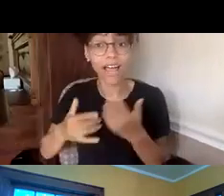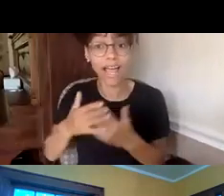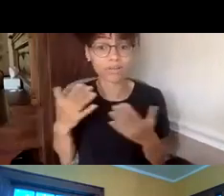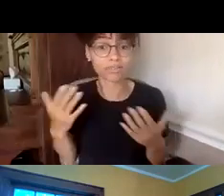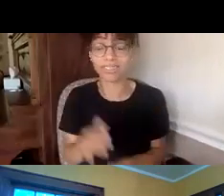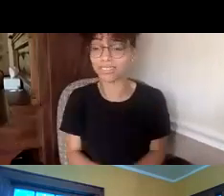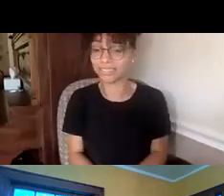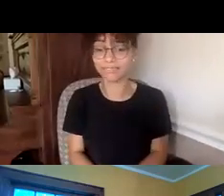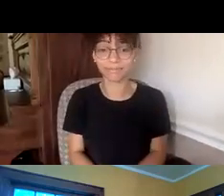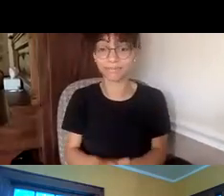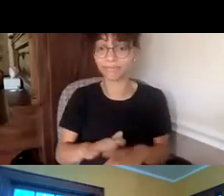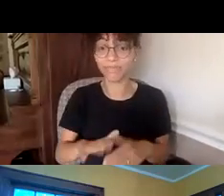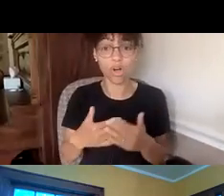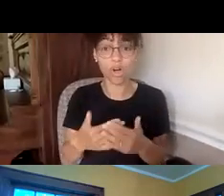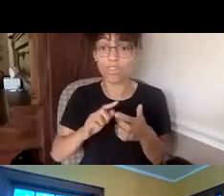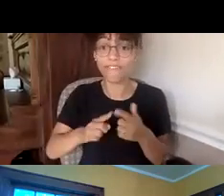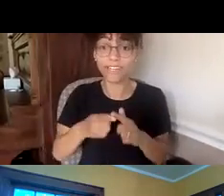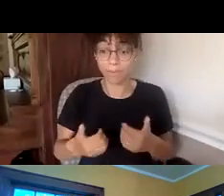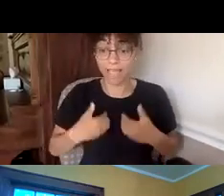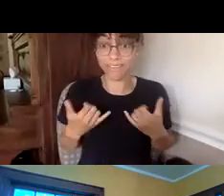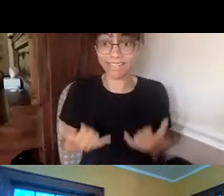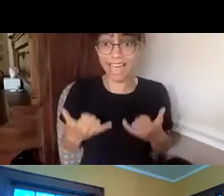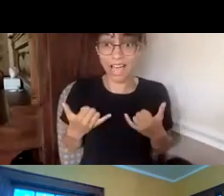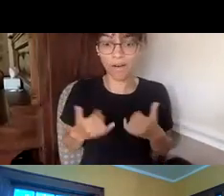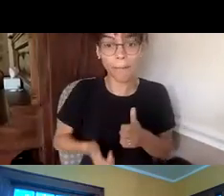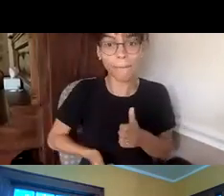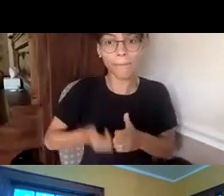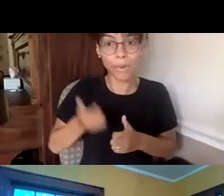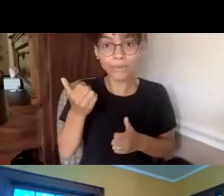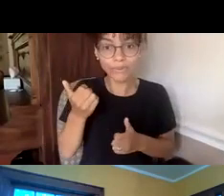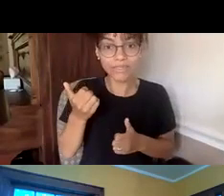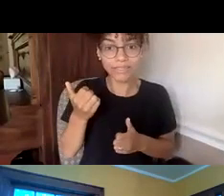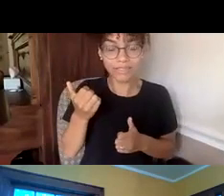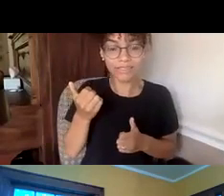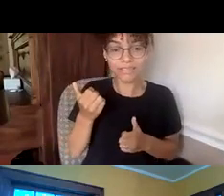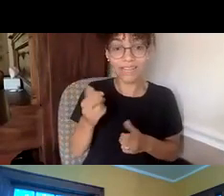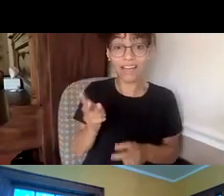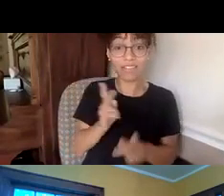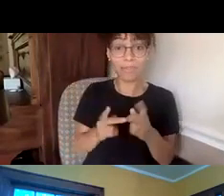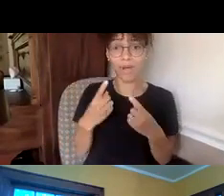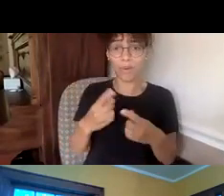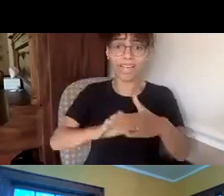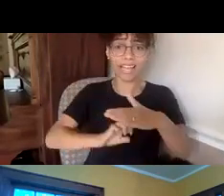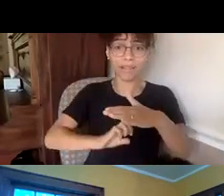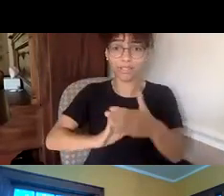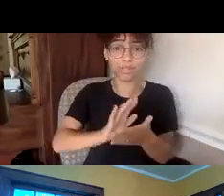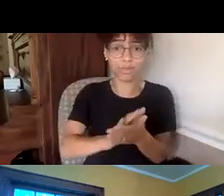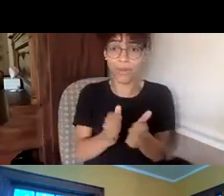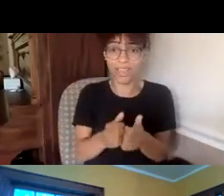All the friendships that I have now are a majority of the people I went to elementary school